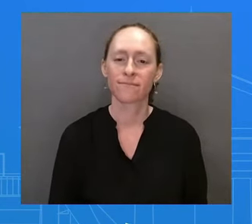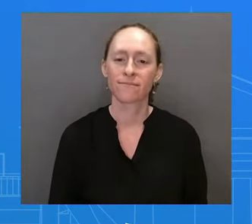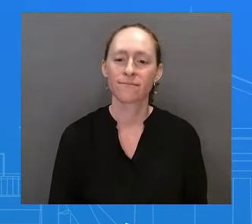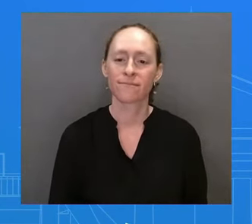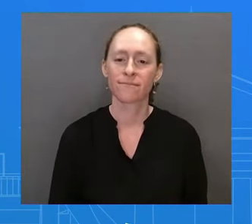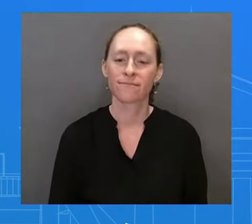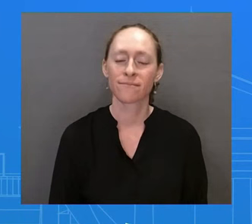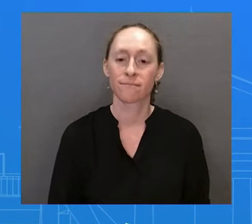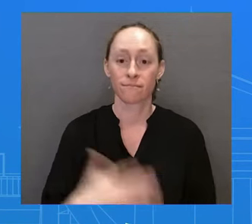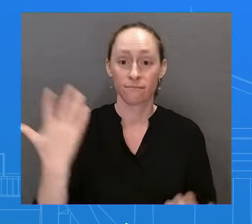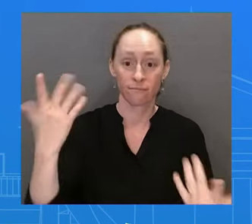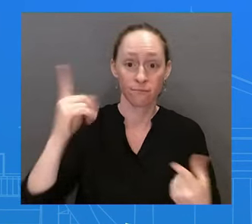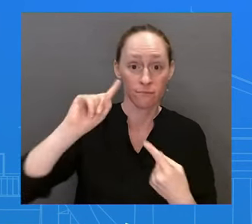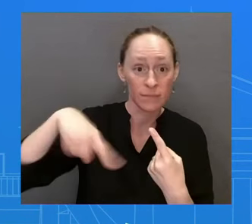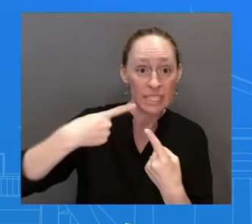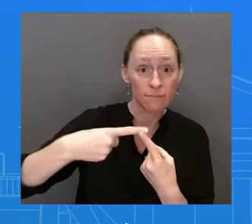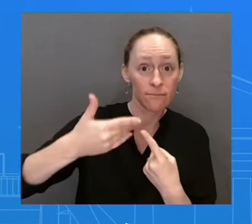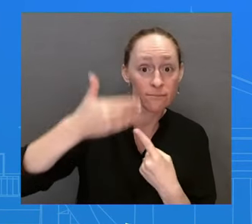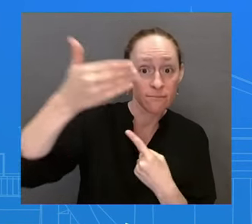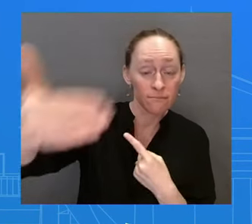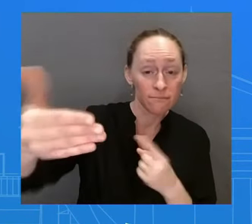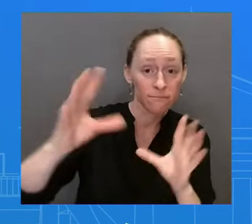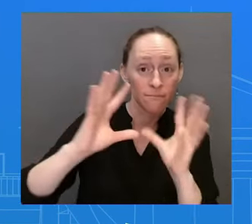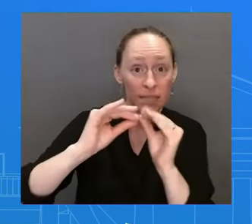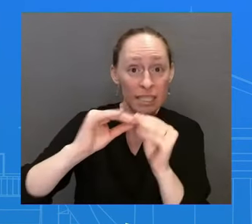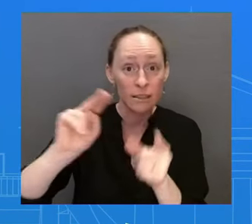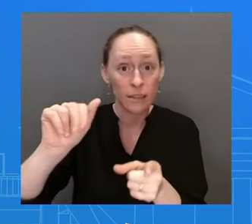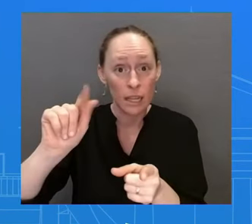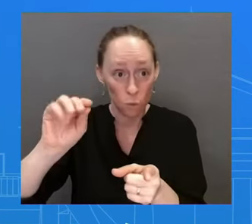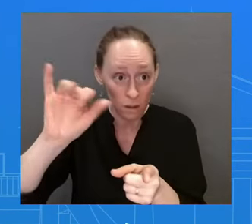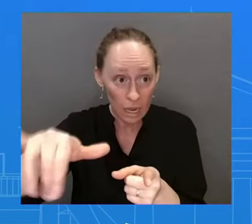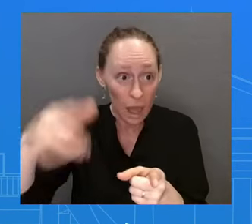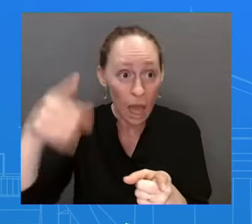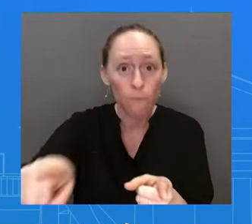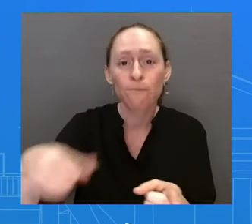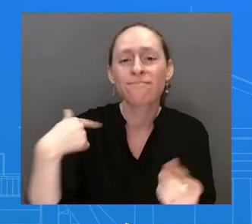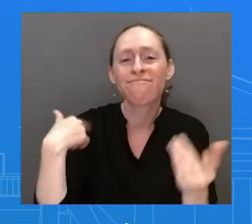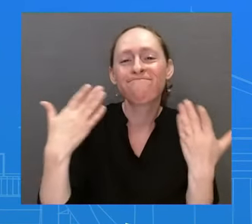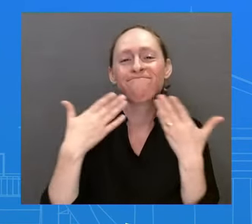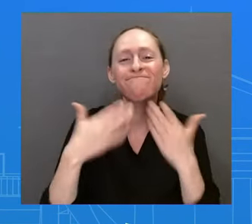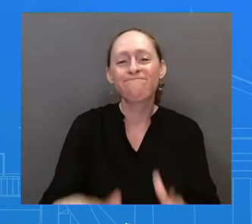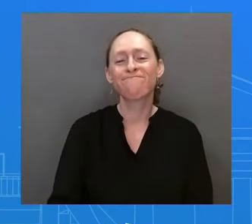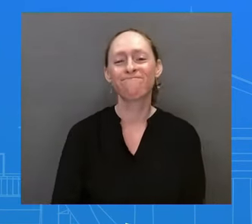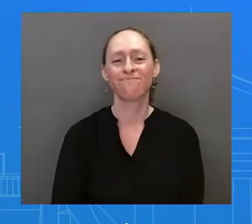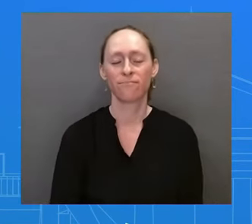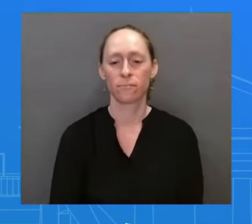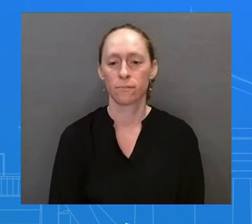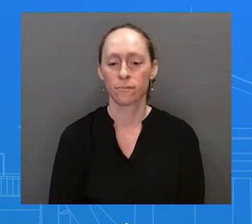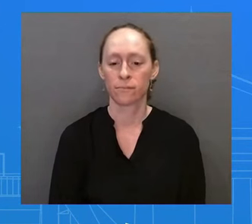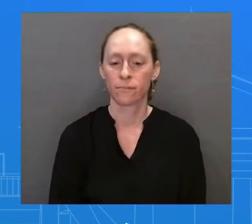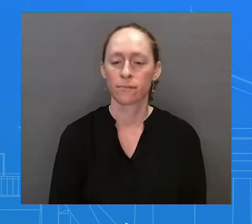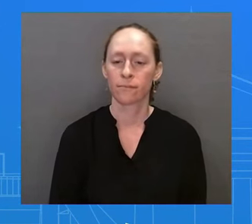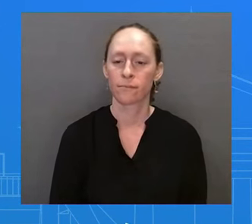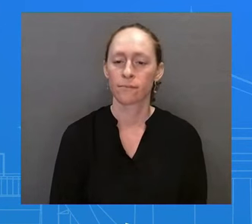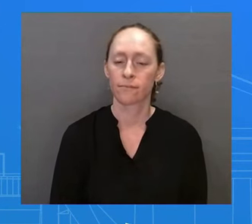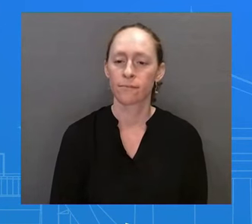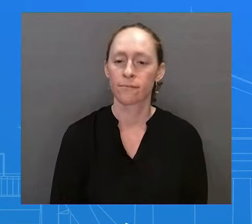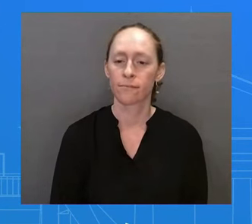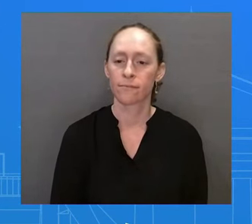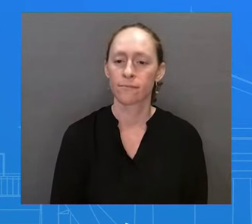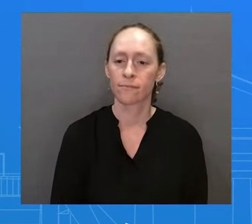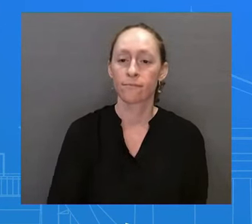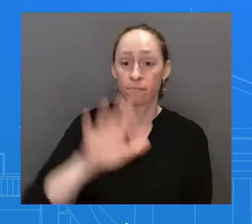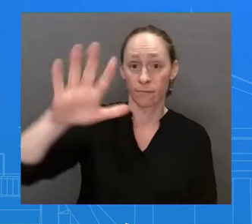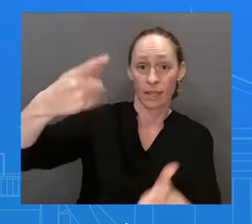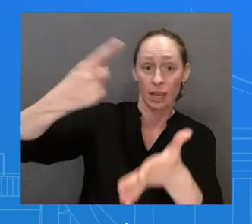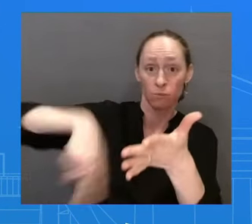ahead of that. And lastly, next week, President Biden plans to host the Indian Prime Minister for a state visit. Is the President committed to holding